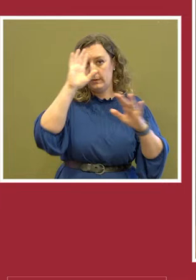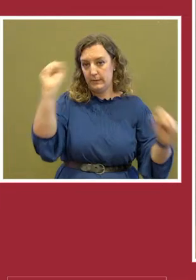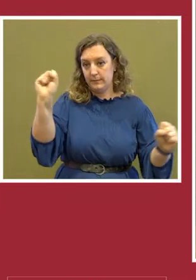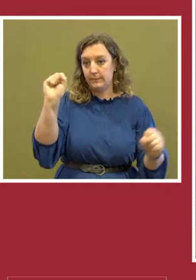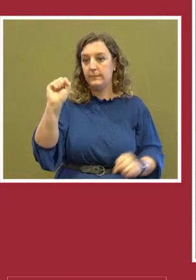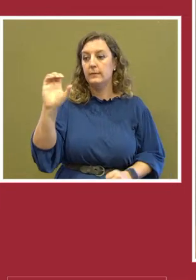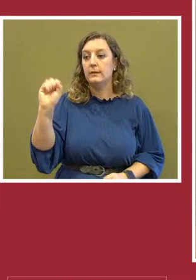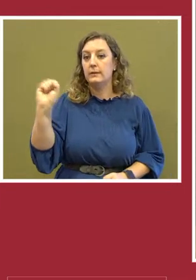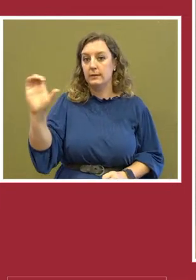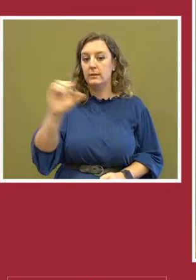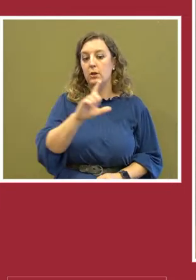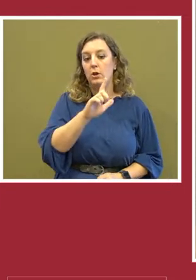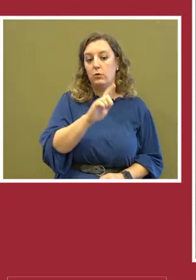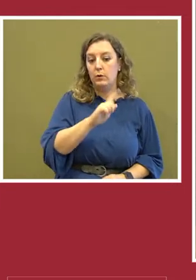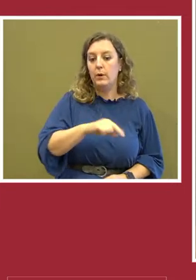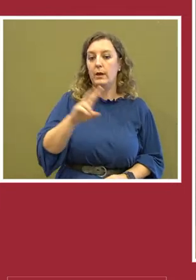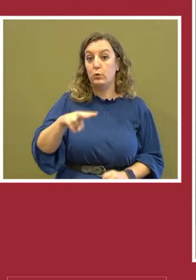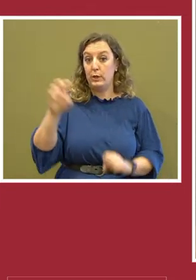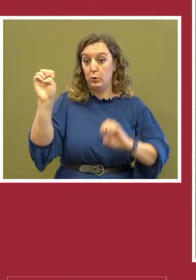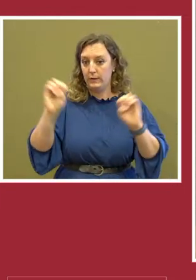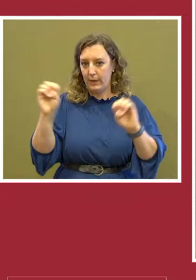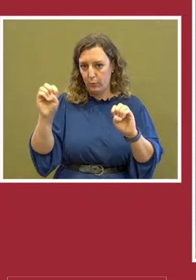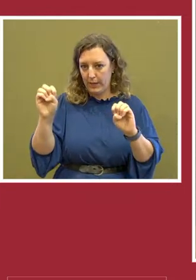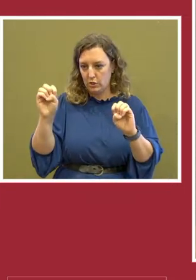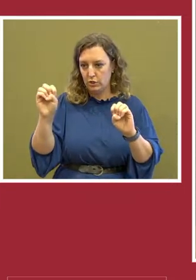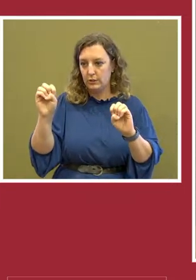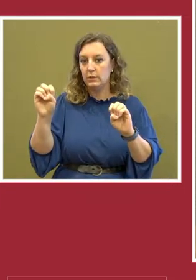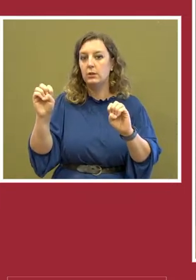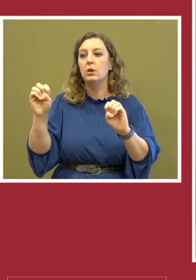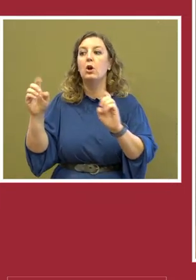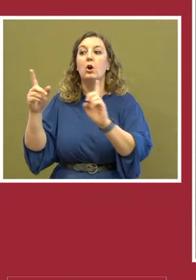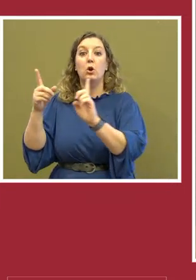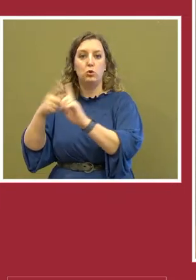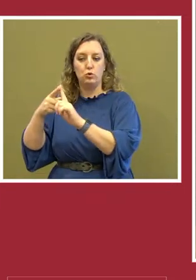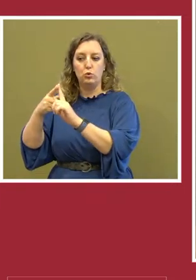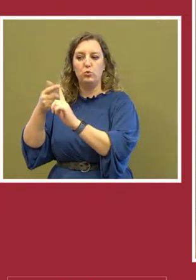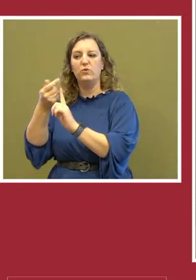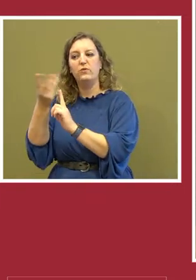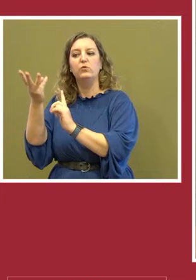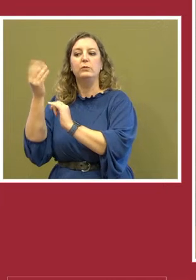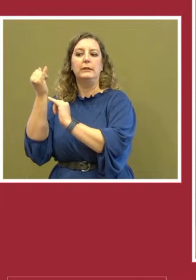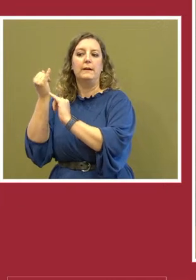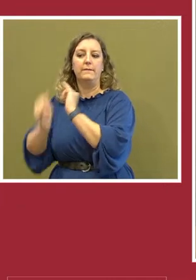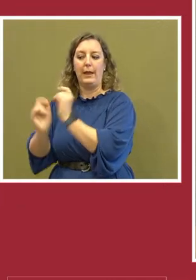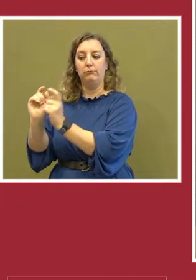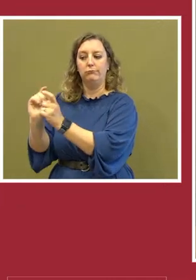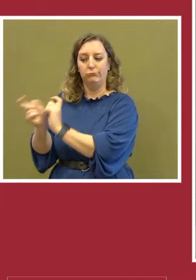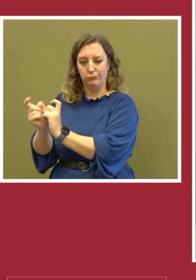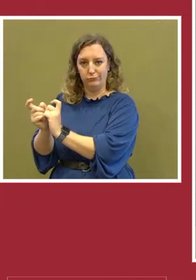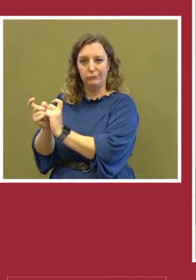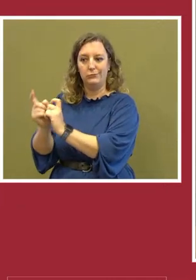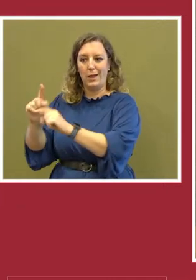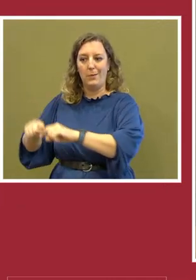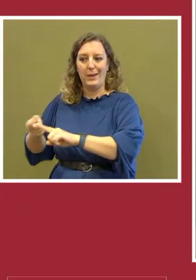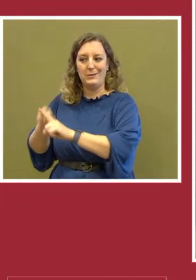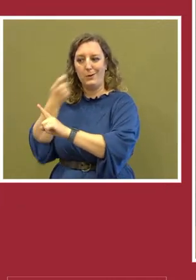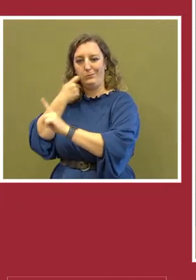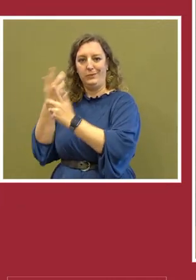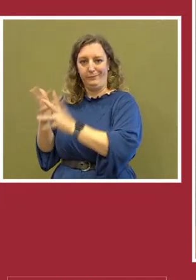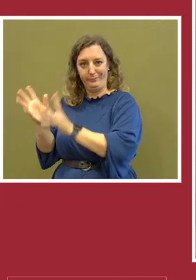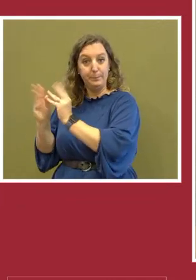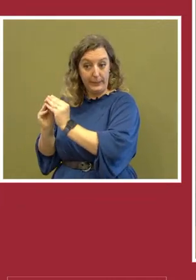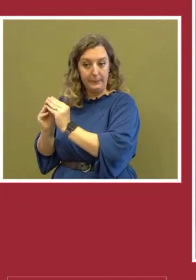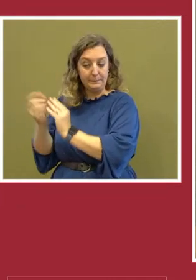Cook's 21-22 evaluation, to make a few final modifications based on our executive session.